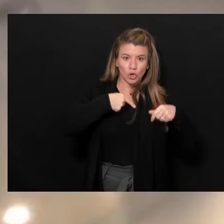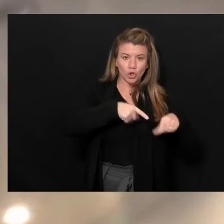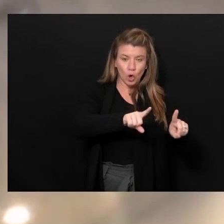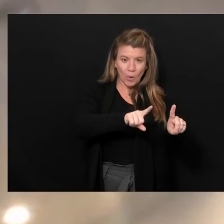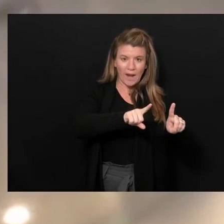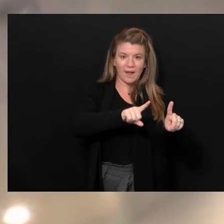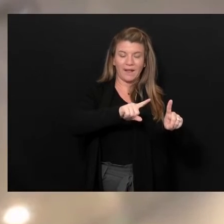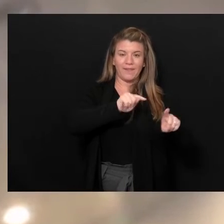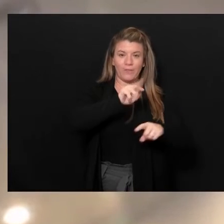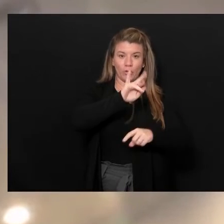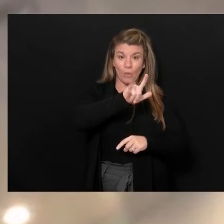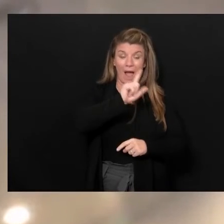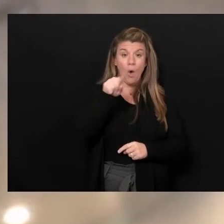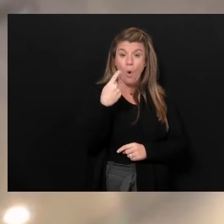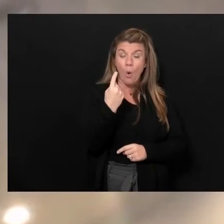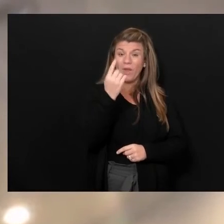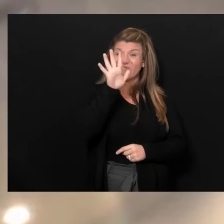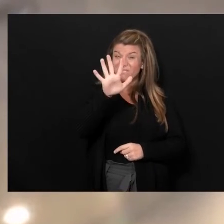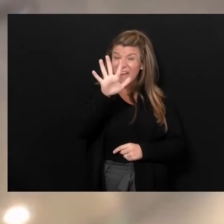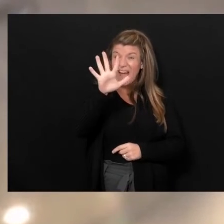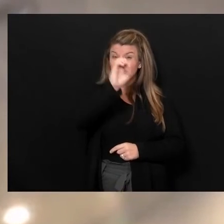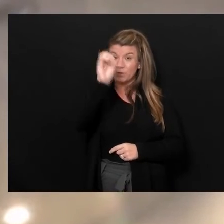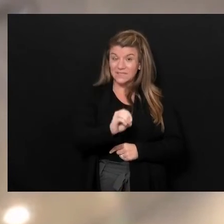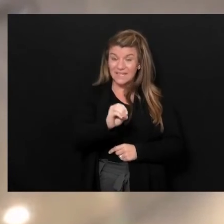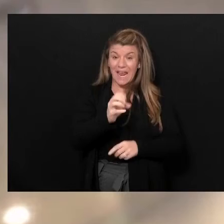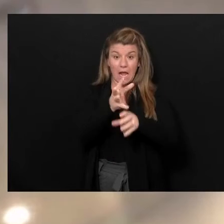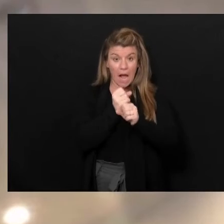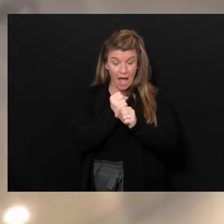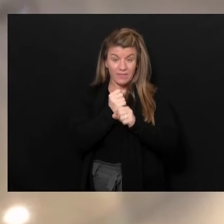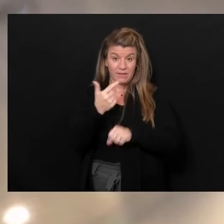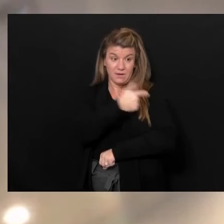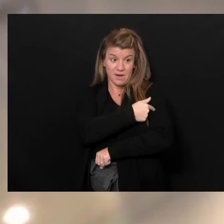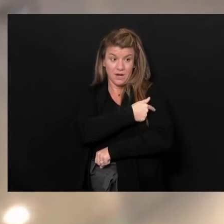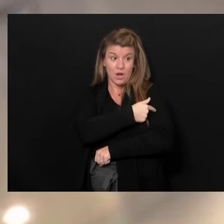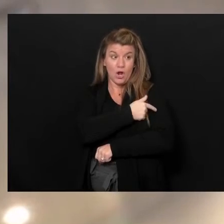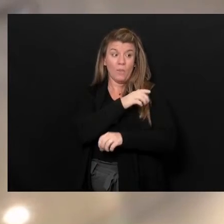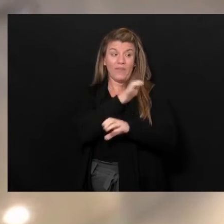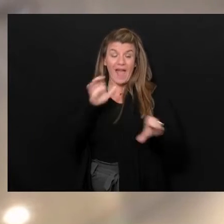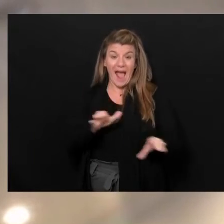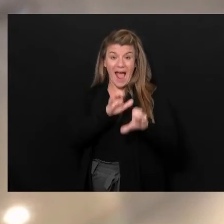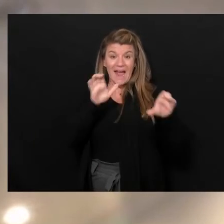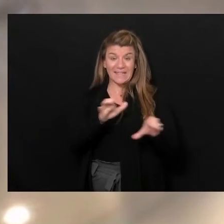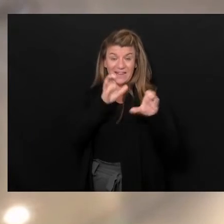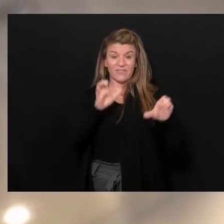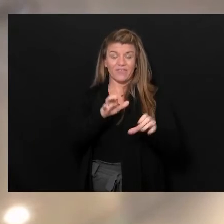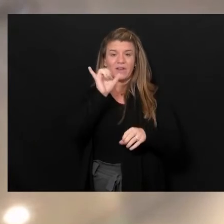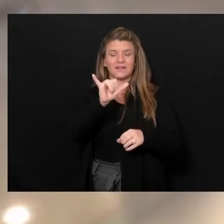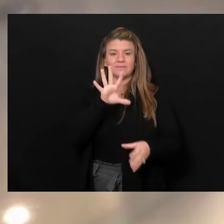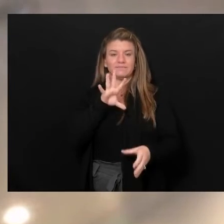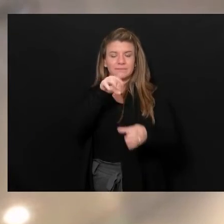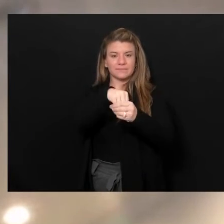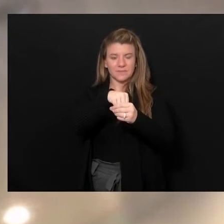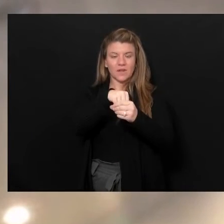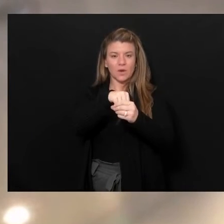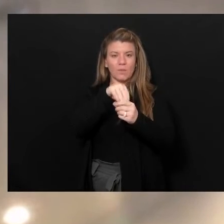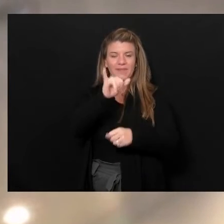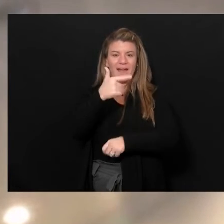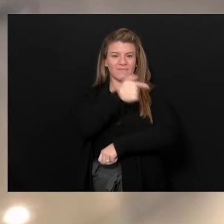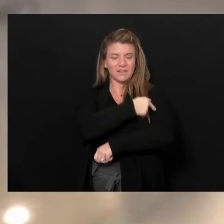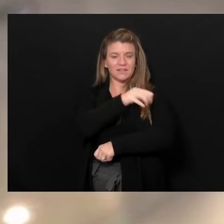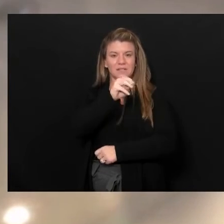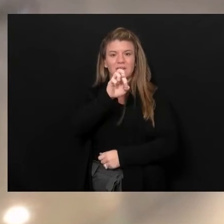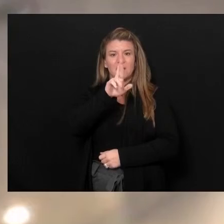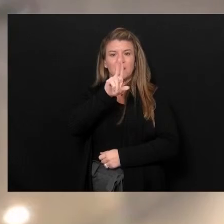of the people had gotten the immunization with the active form of the Pfizer vaccine or the